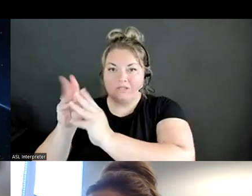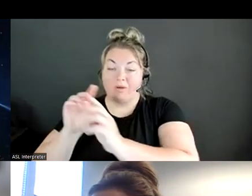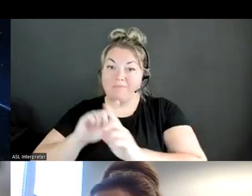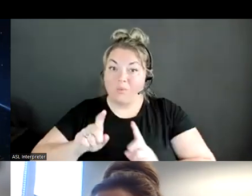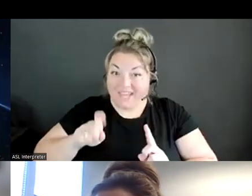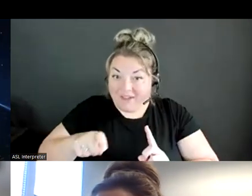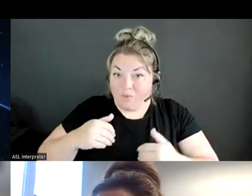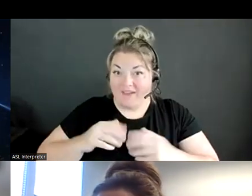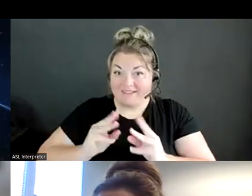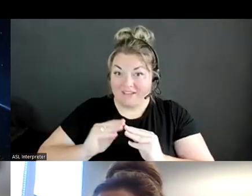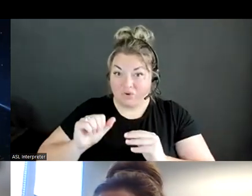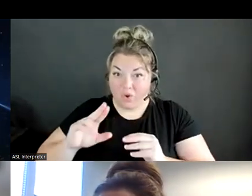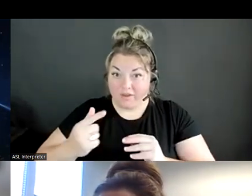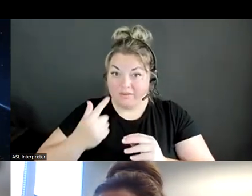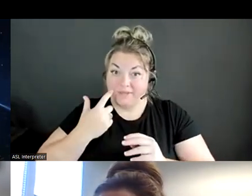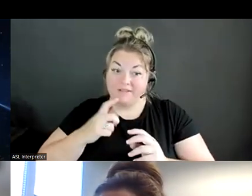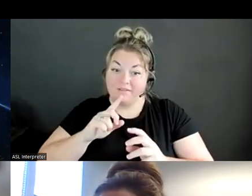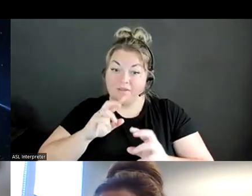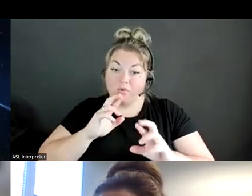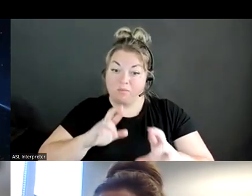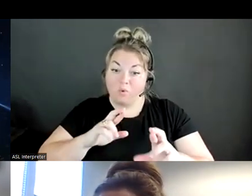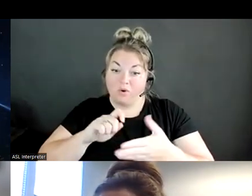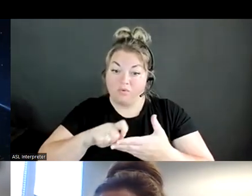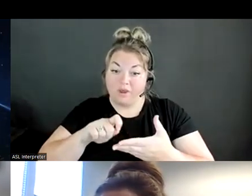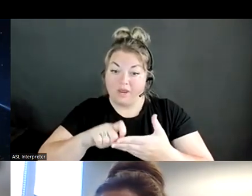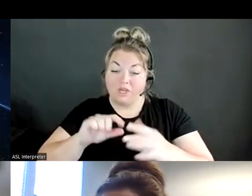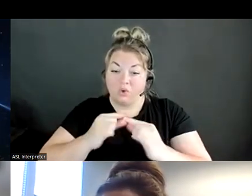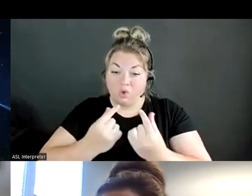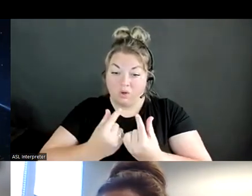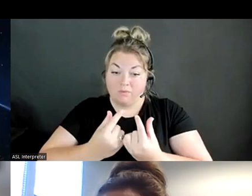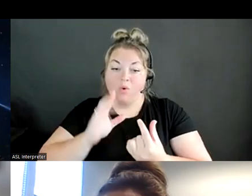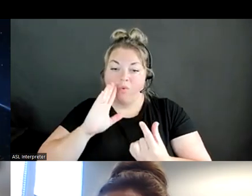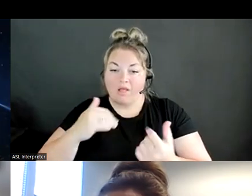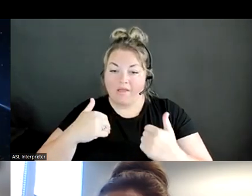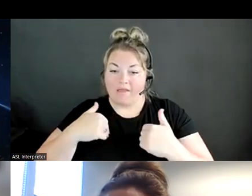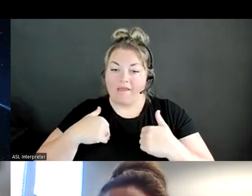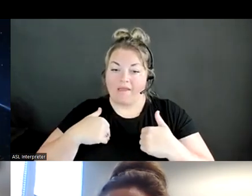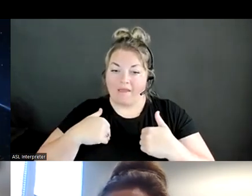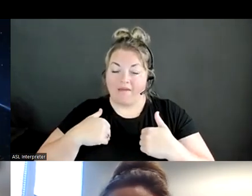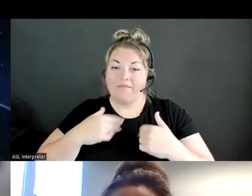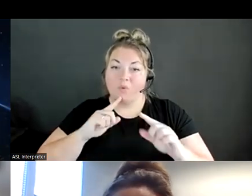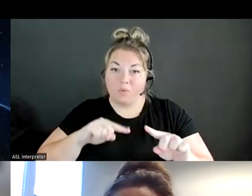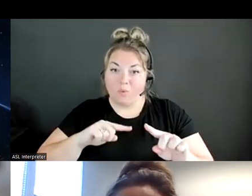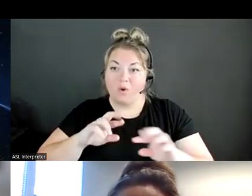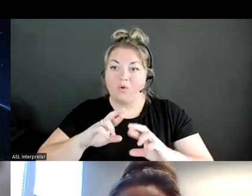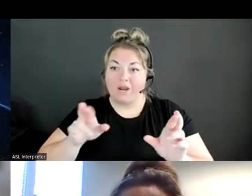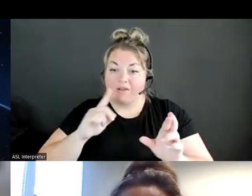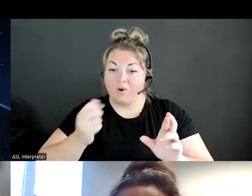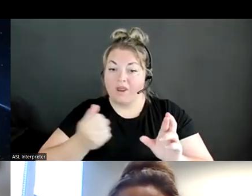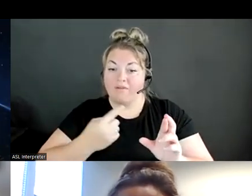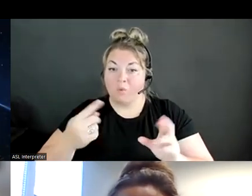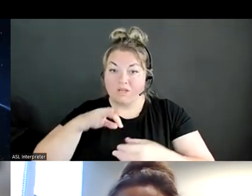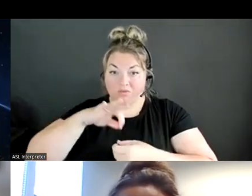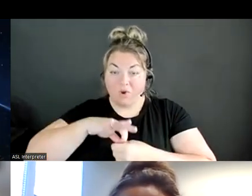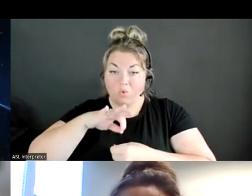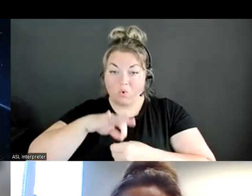August because the report writing group will have the report ready for everyone to vote on,